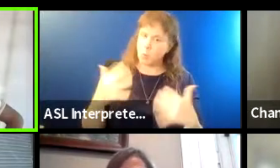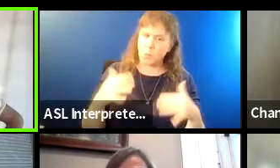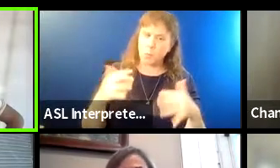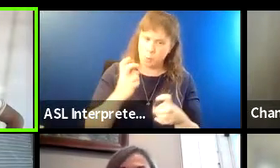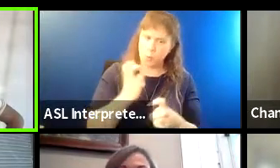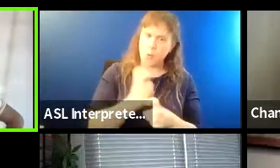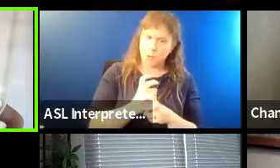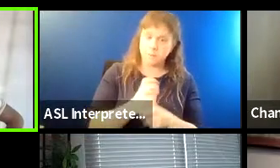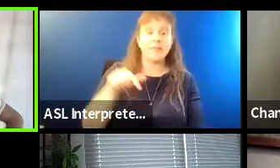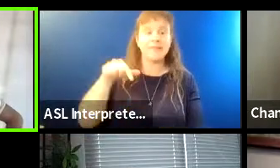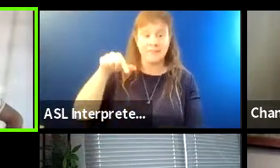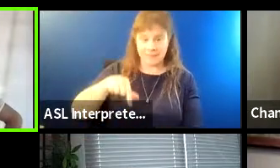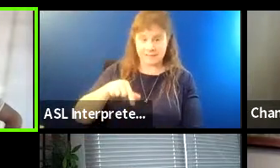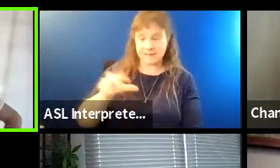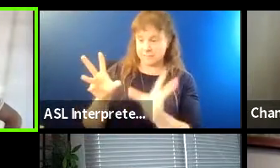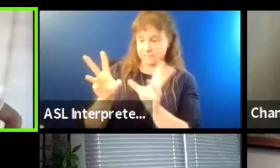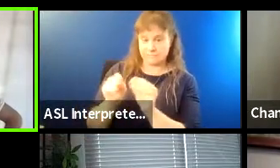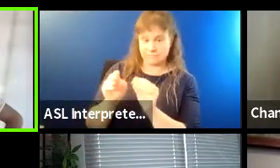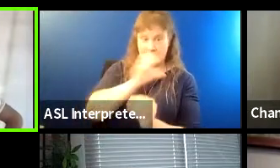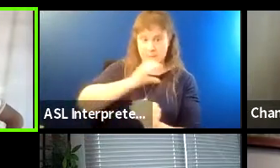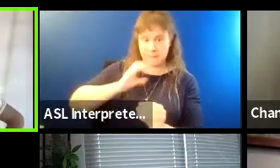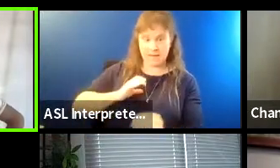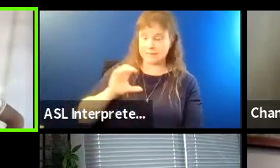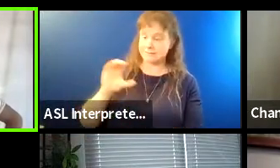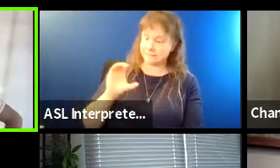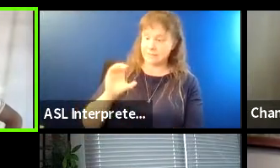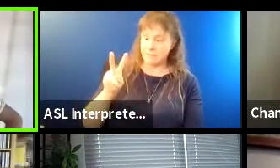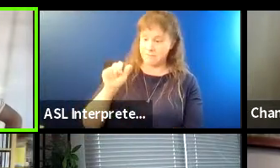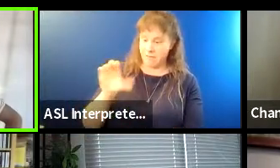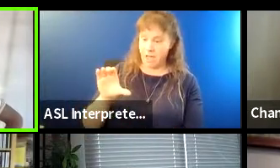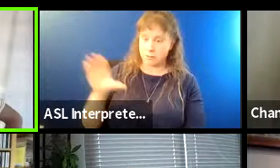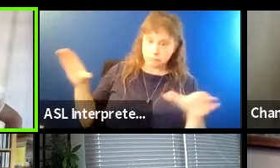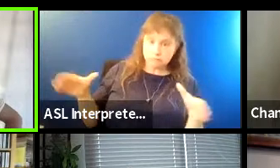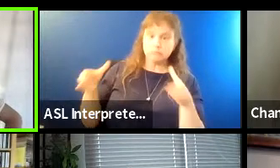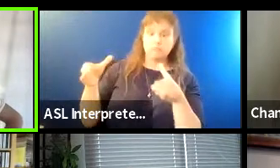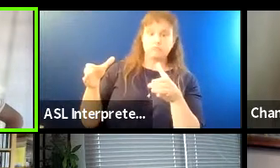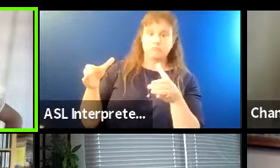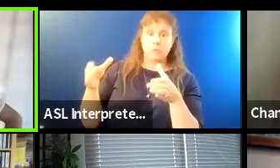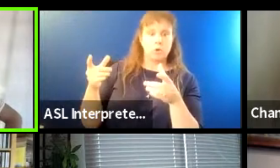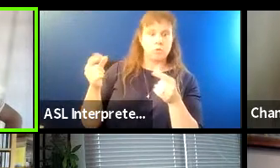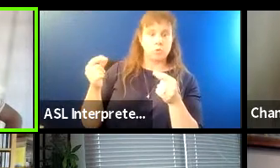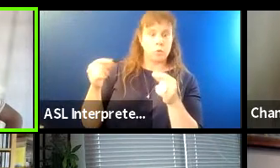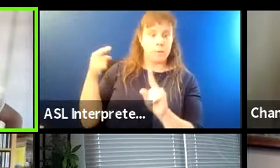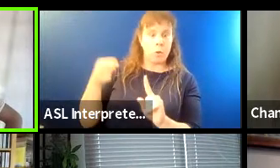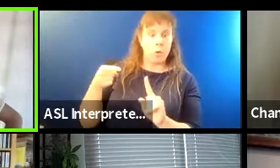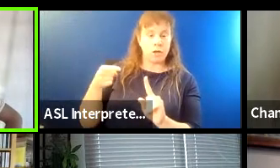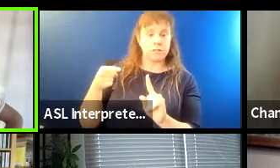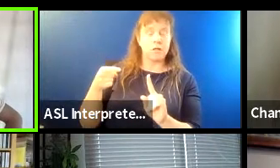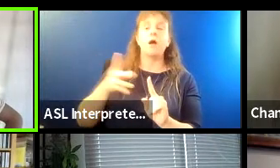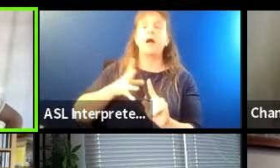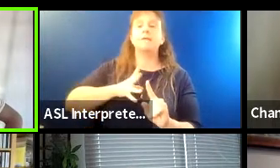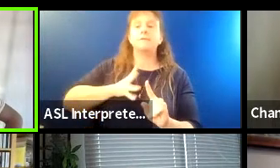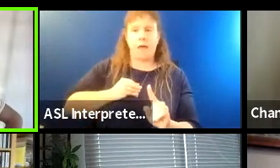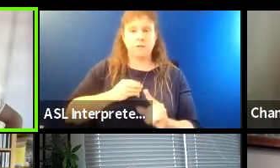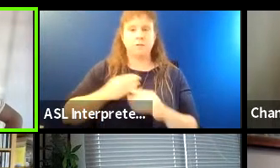was to take on a task that was really, really, really hard.